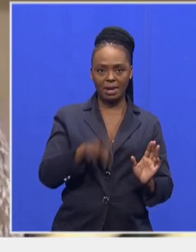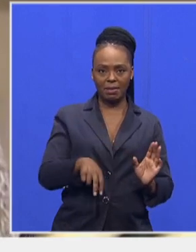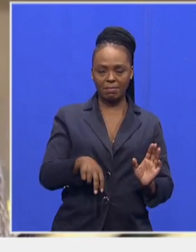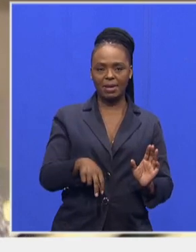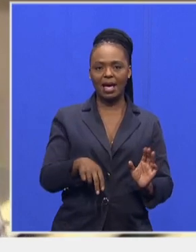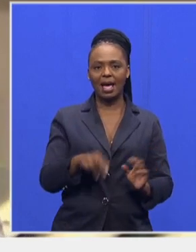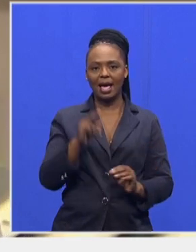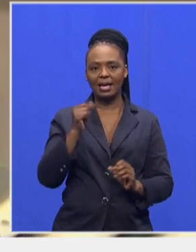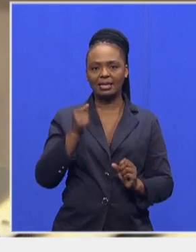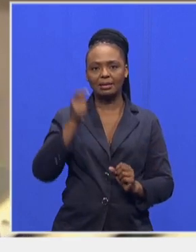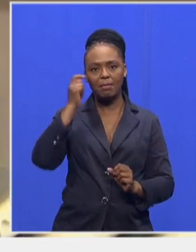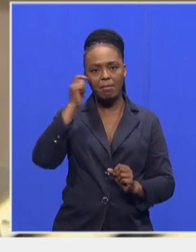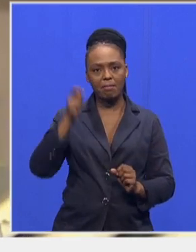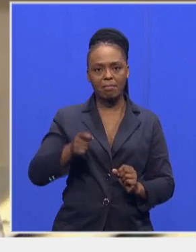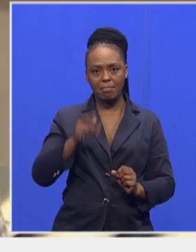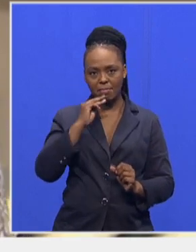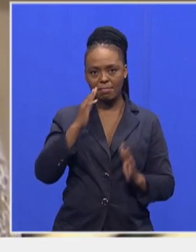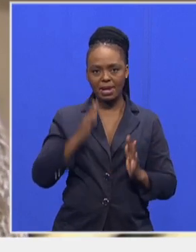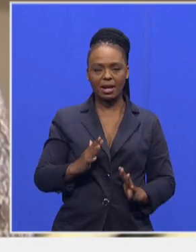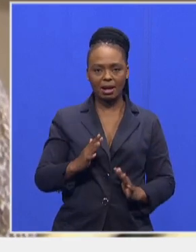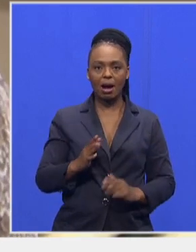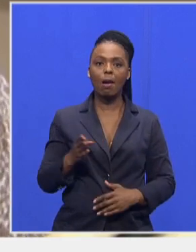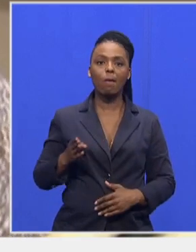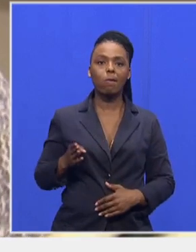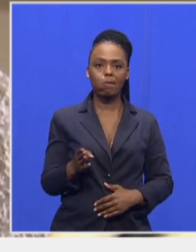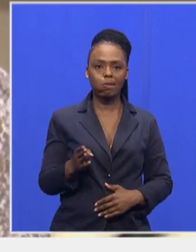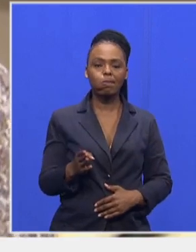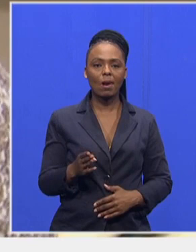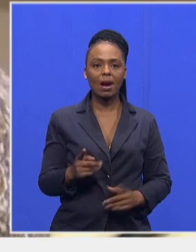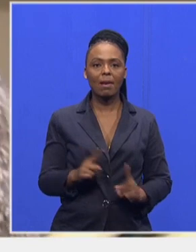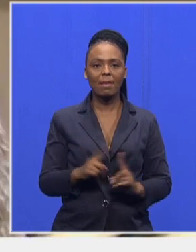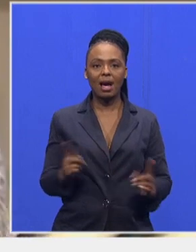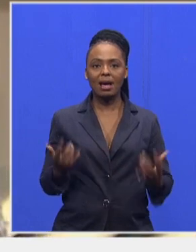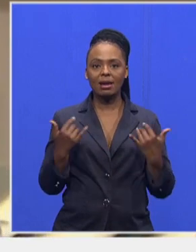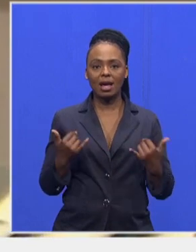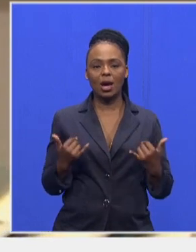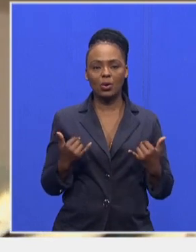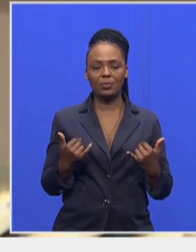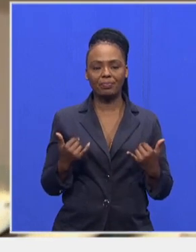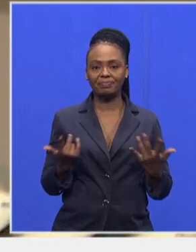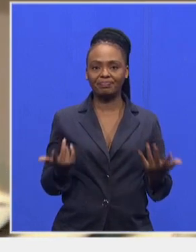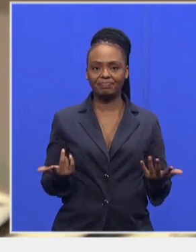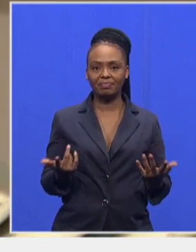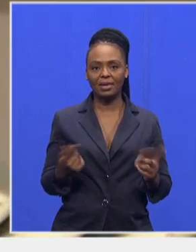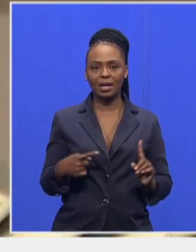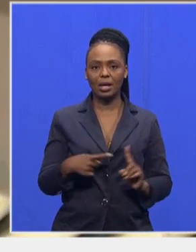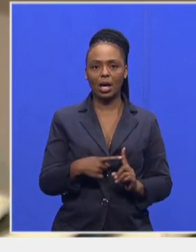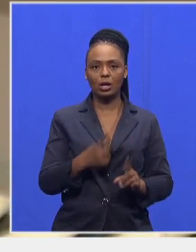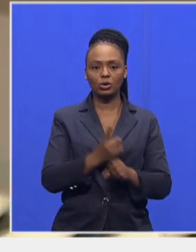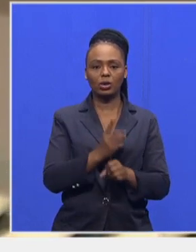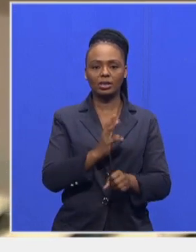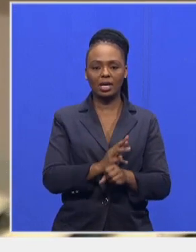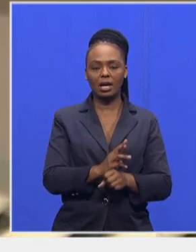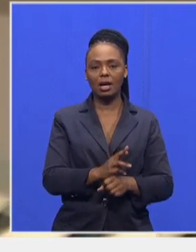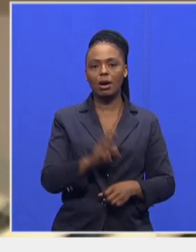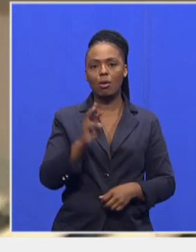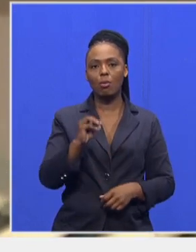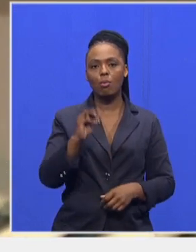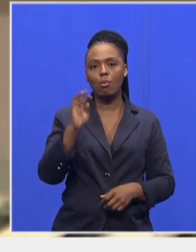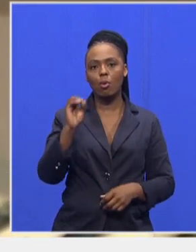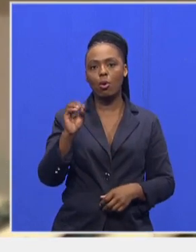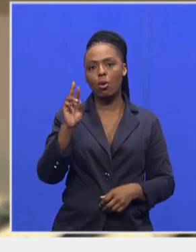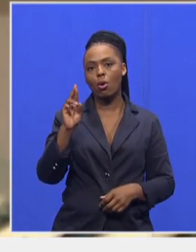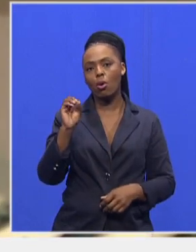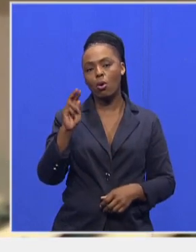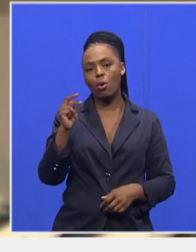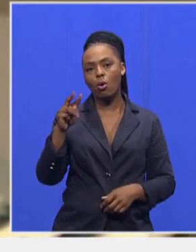take the whole process forward. So today, after, of course, Dr. Murunwa Makwarela has left